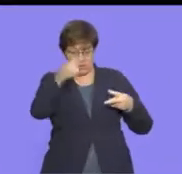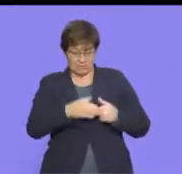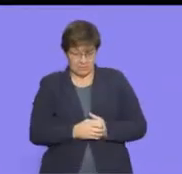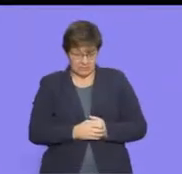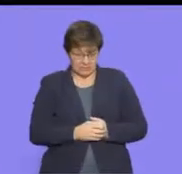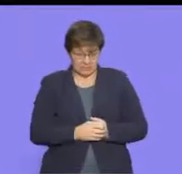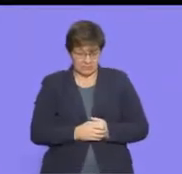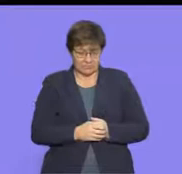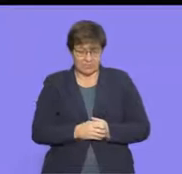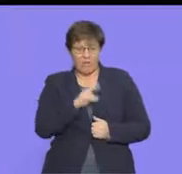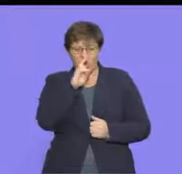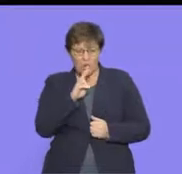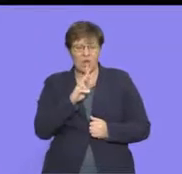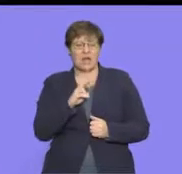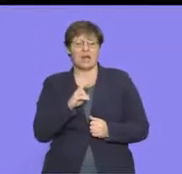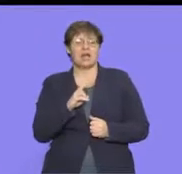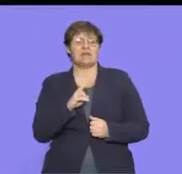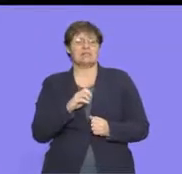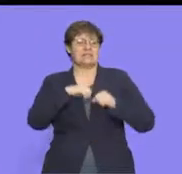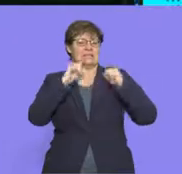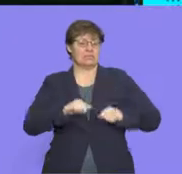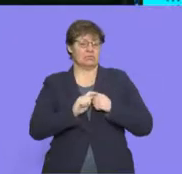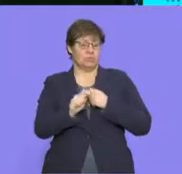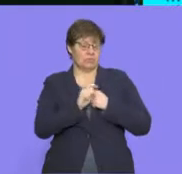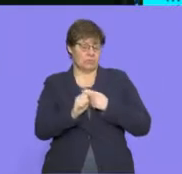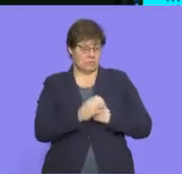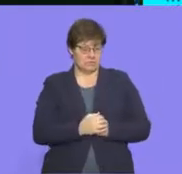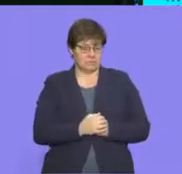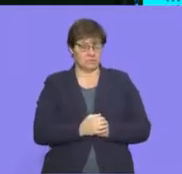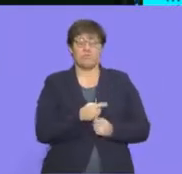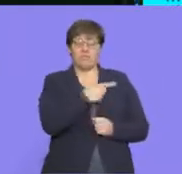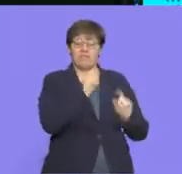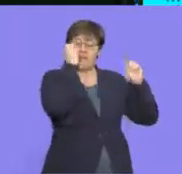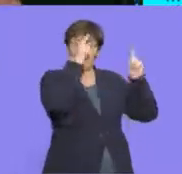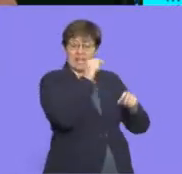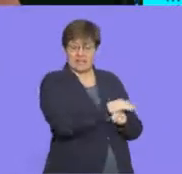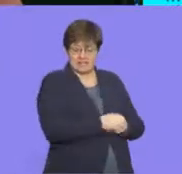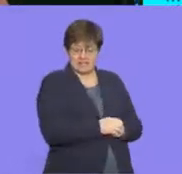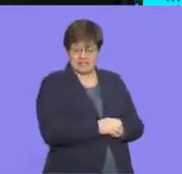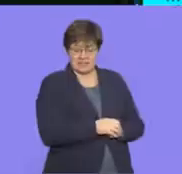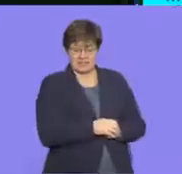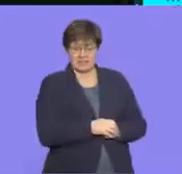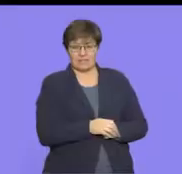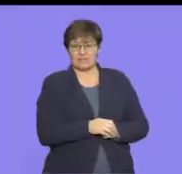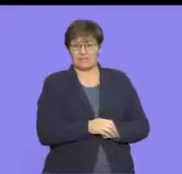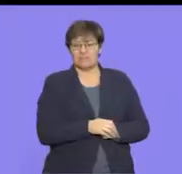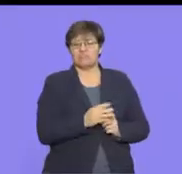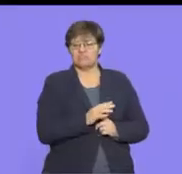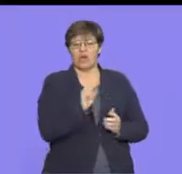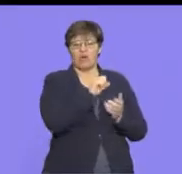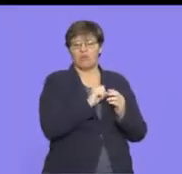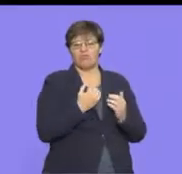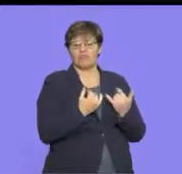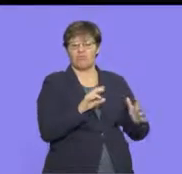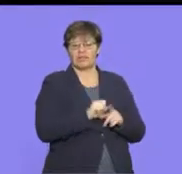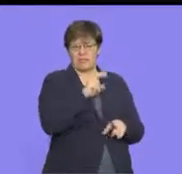that we're going to have when we look at a transport system. Now, over here, what we have is an insect. Now, if we have an insect, here is a